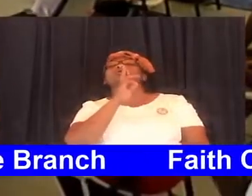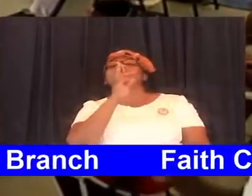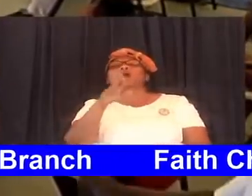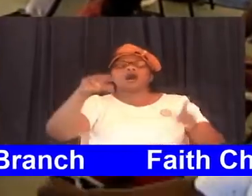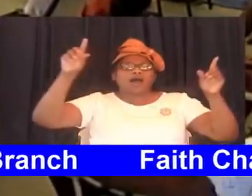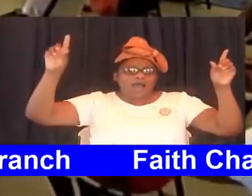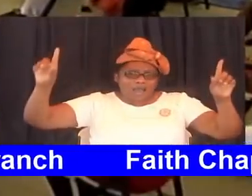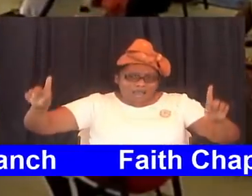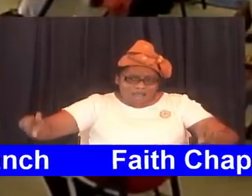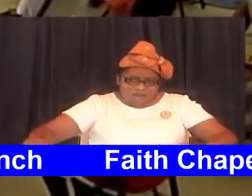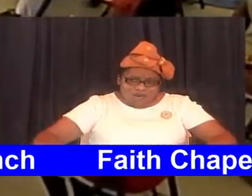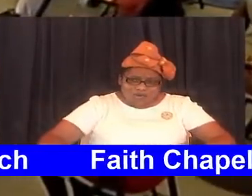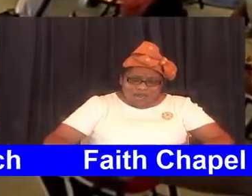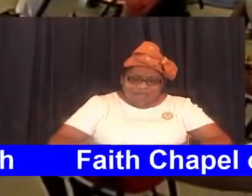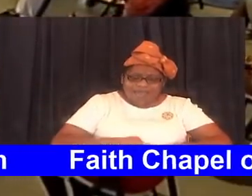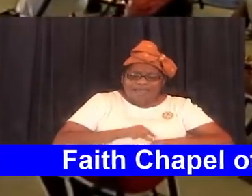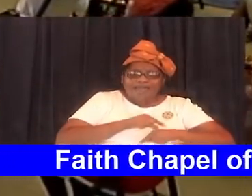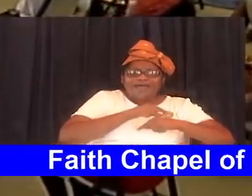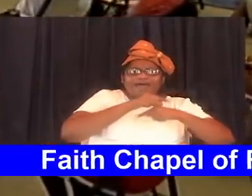You are